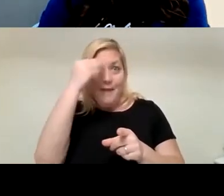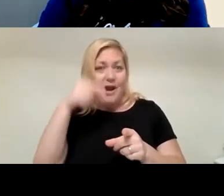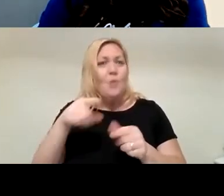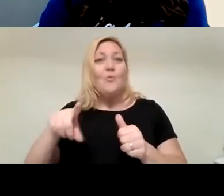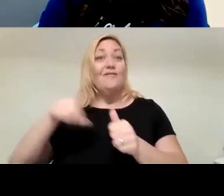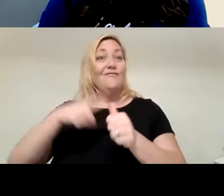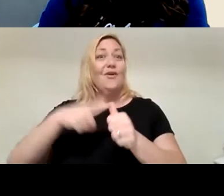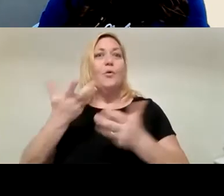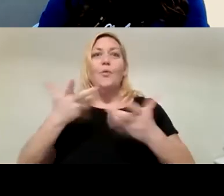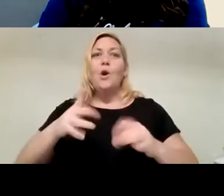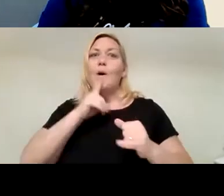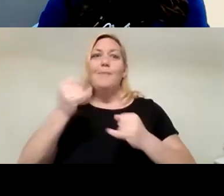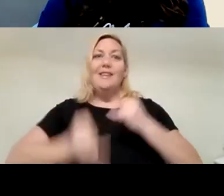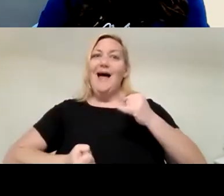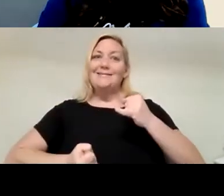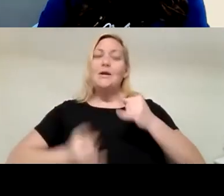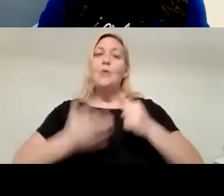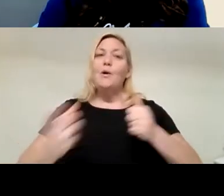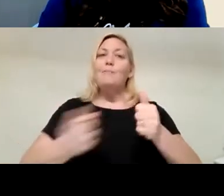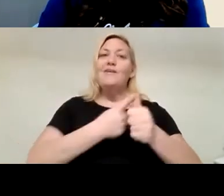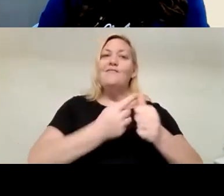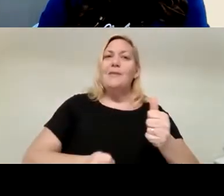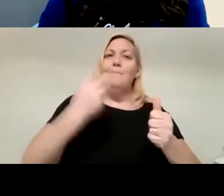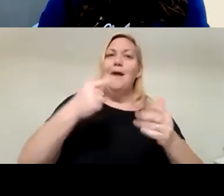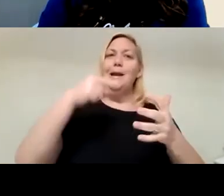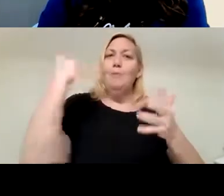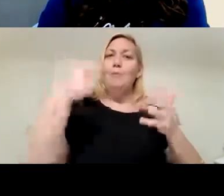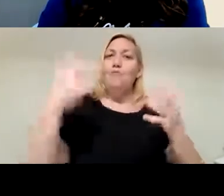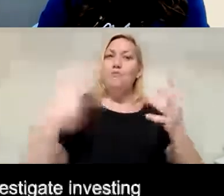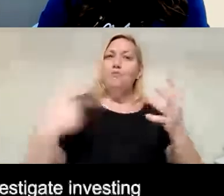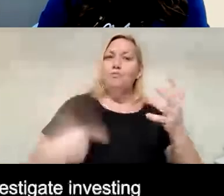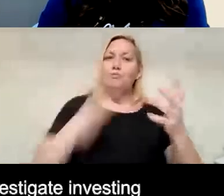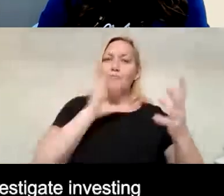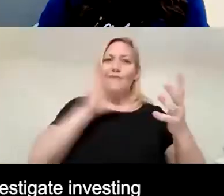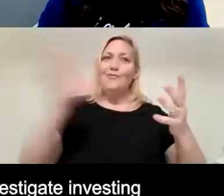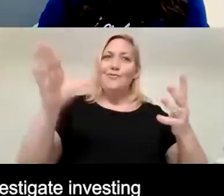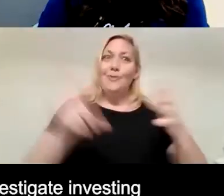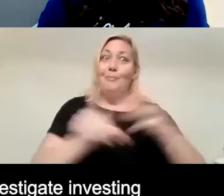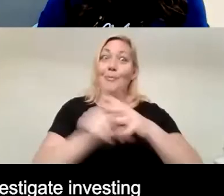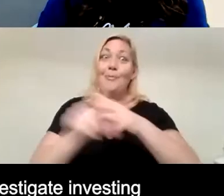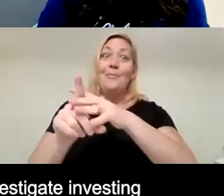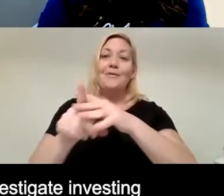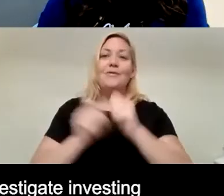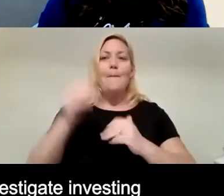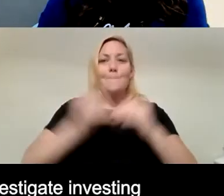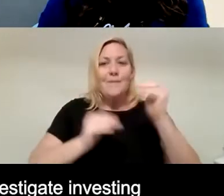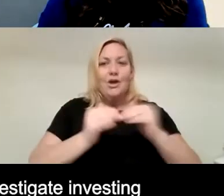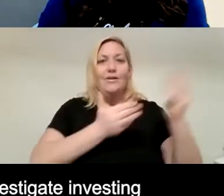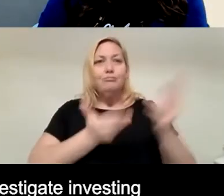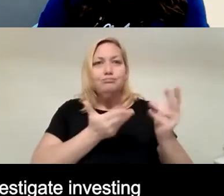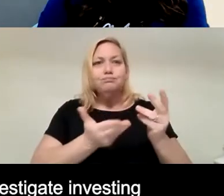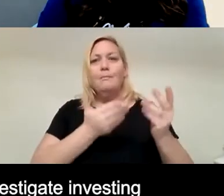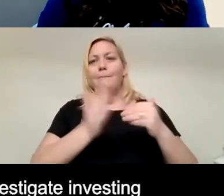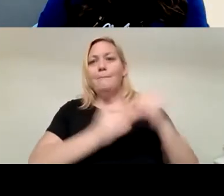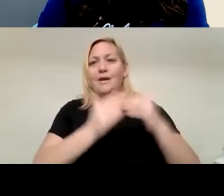the last. We want to be the first of many. So let's build that pipeline. Please invest in our community by